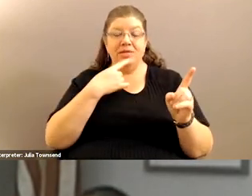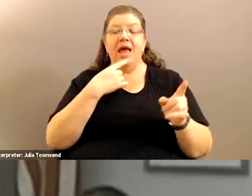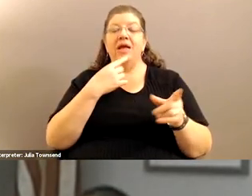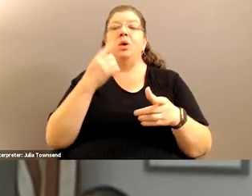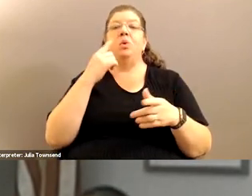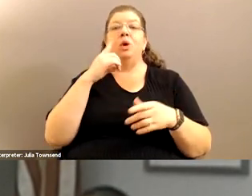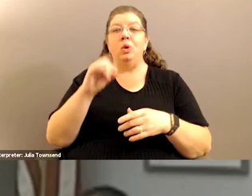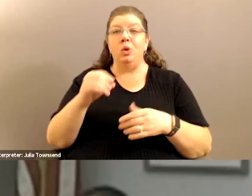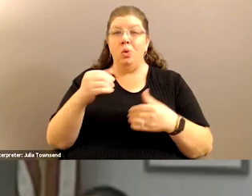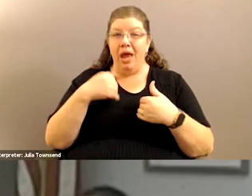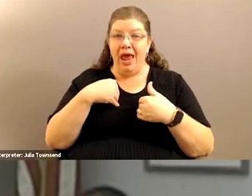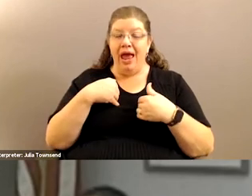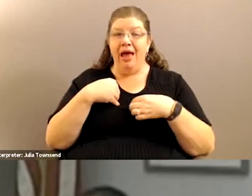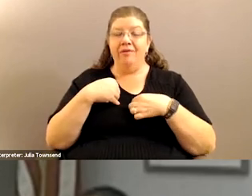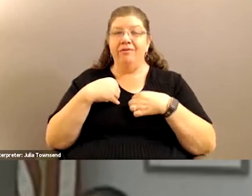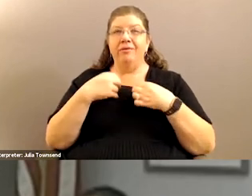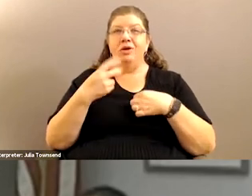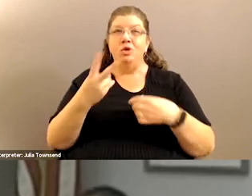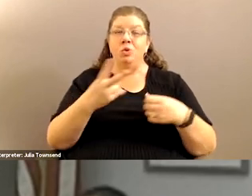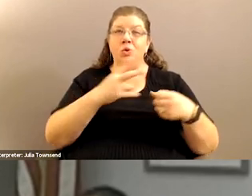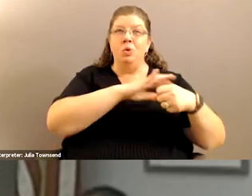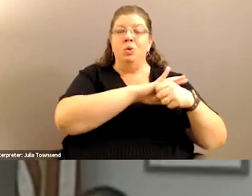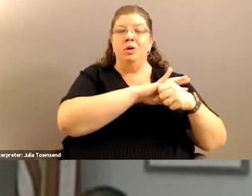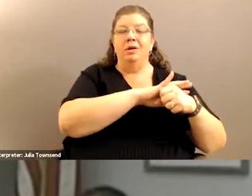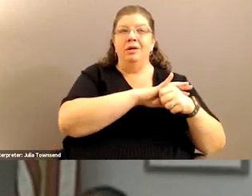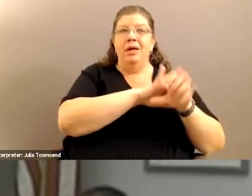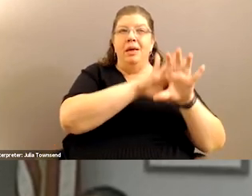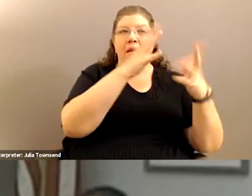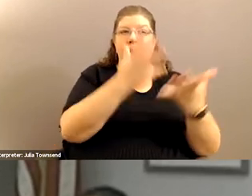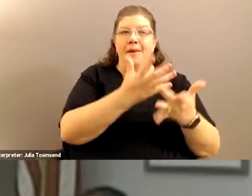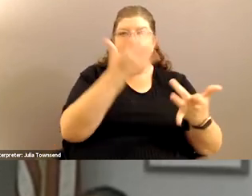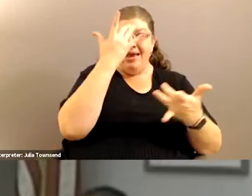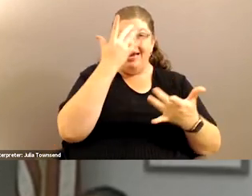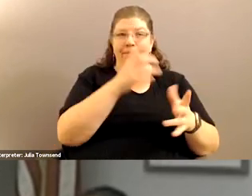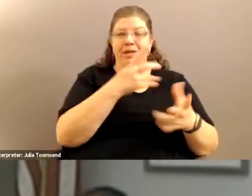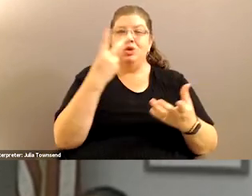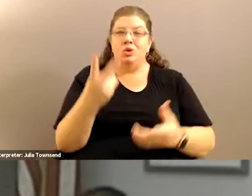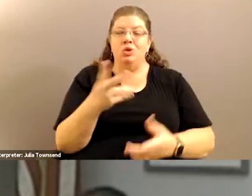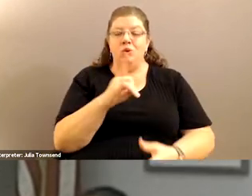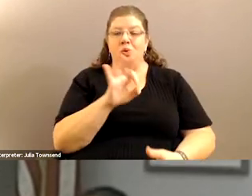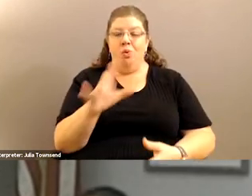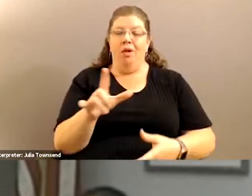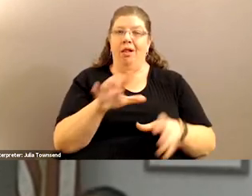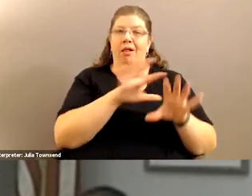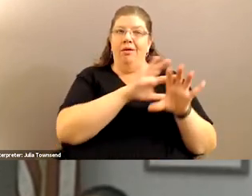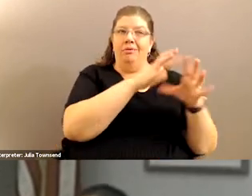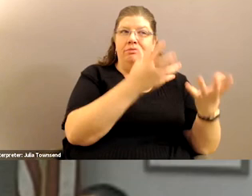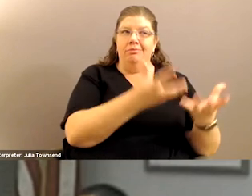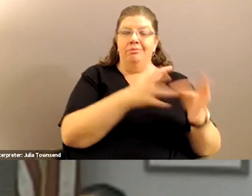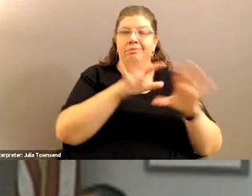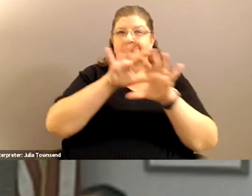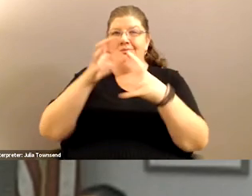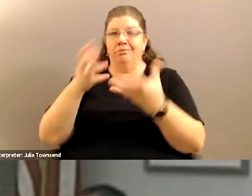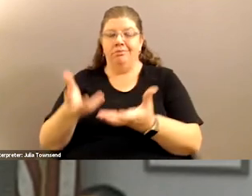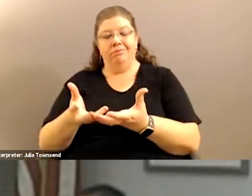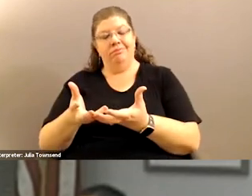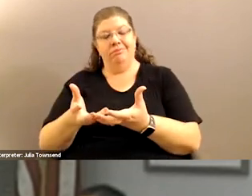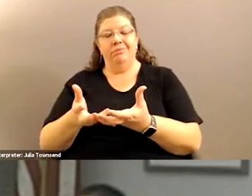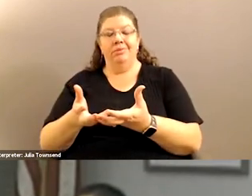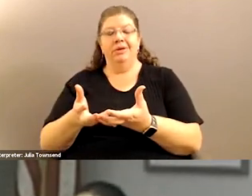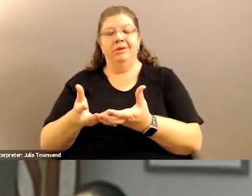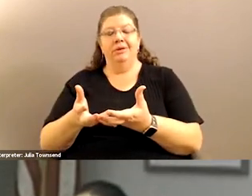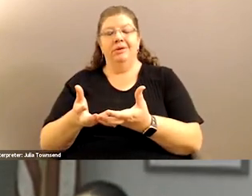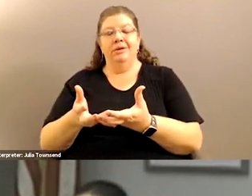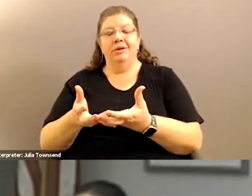we do have a dual pandemic and dr maldonado has often used that terminology as well and the